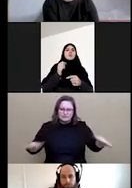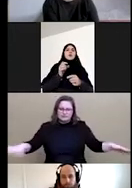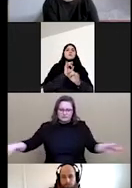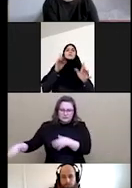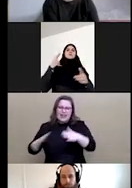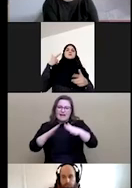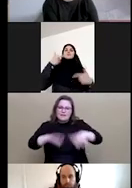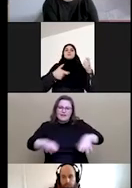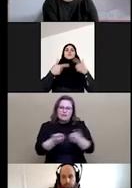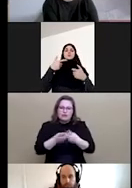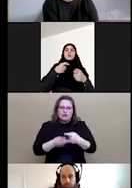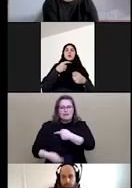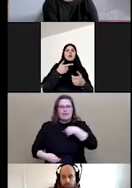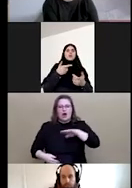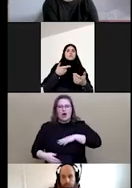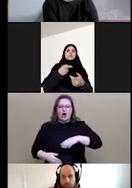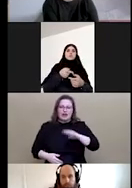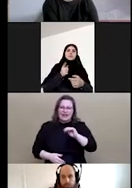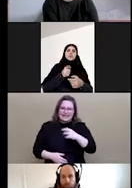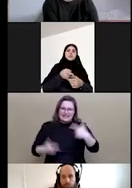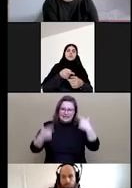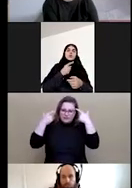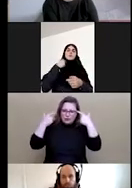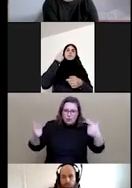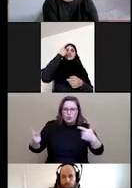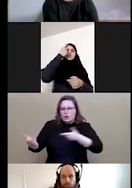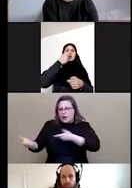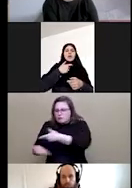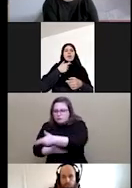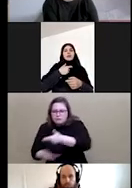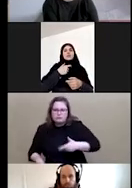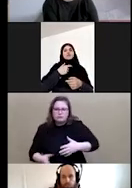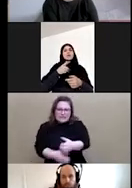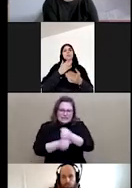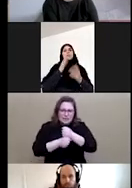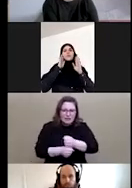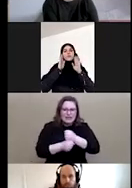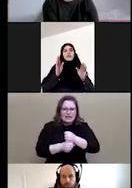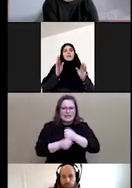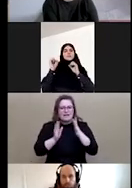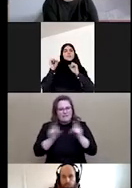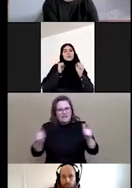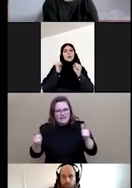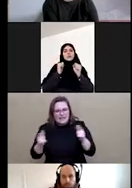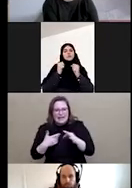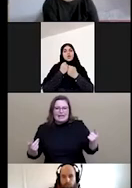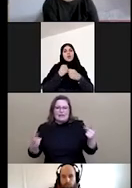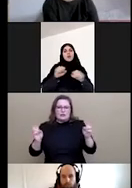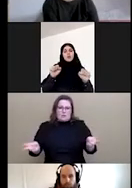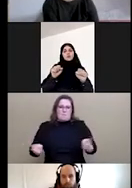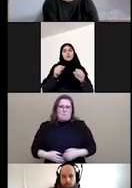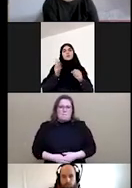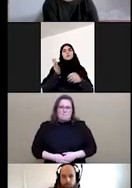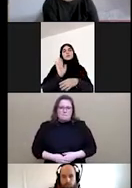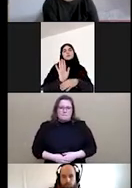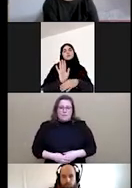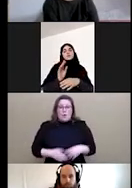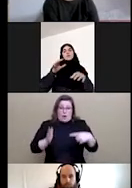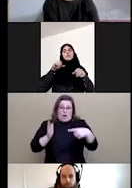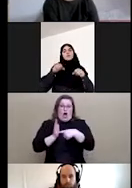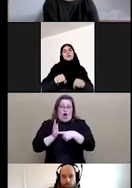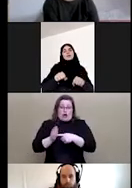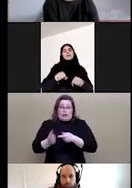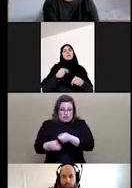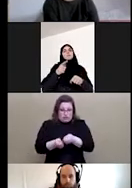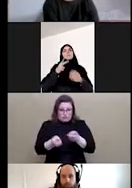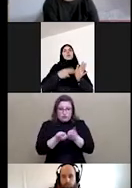stability, freedom, and rule of law in today's DIH. In this way, all persons with disabilities will have the opportunity to participate